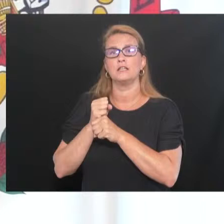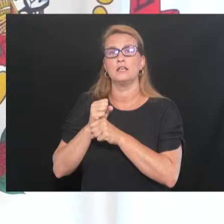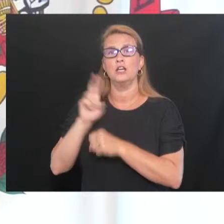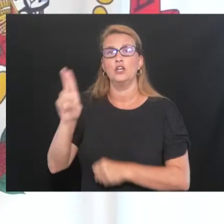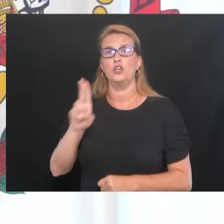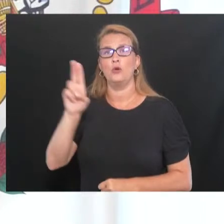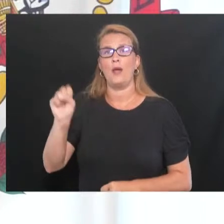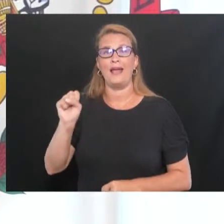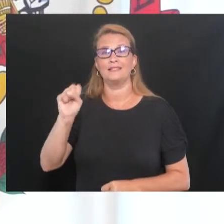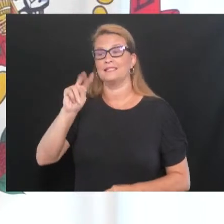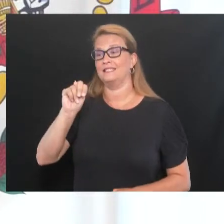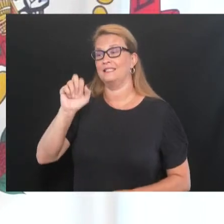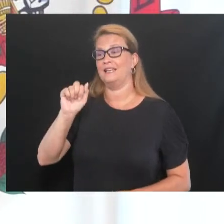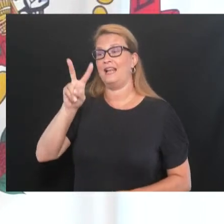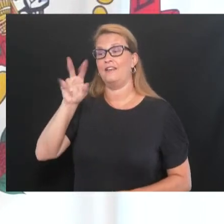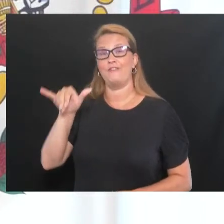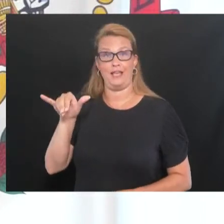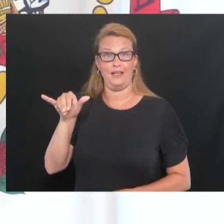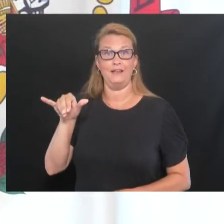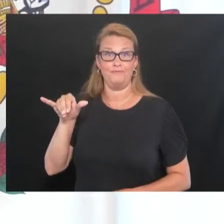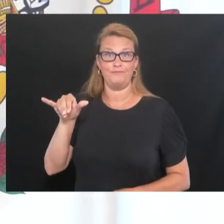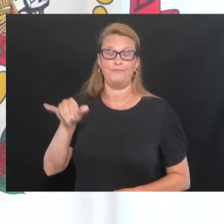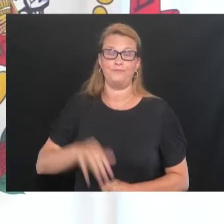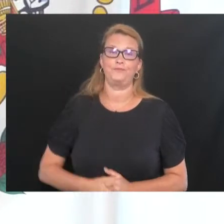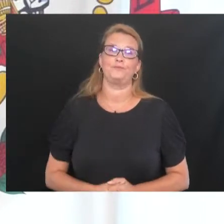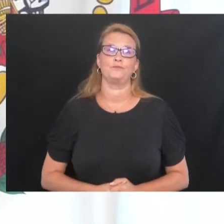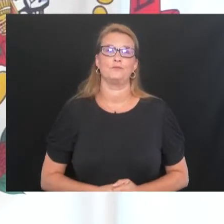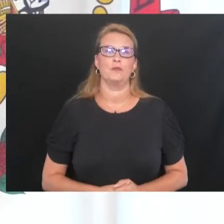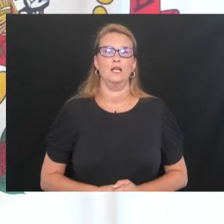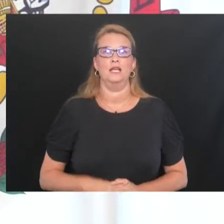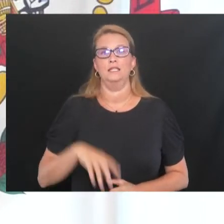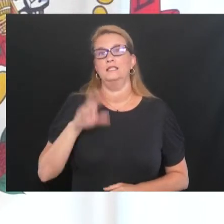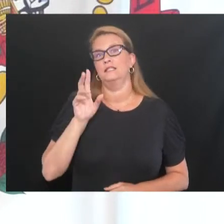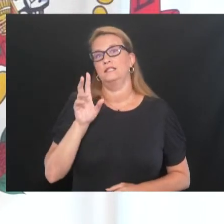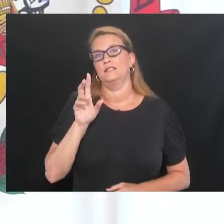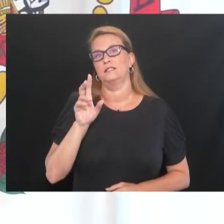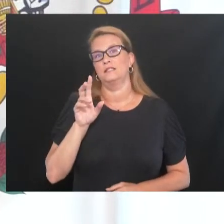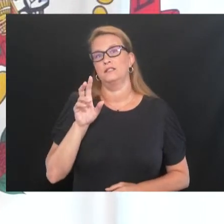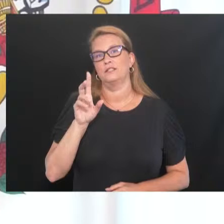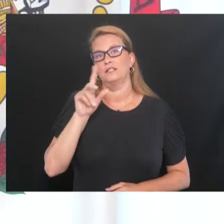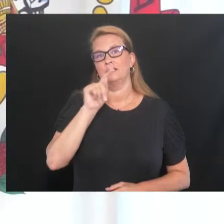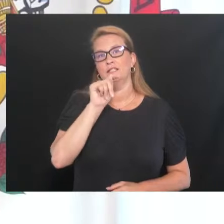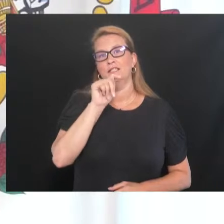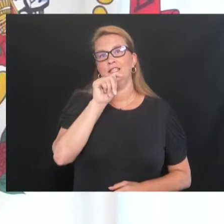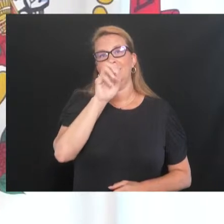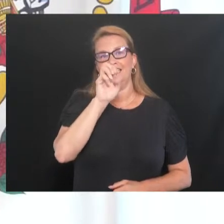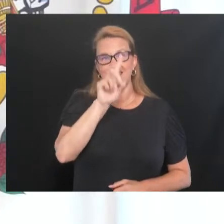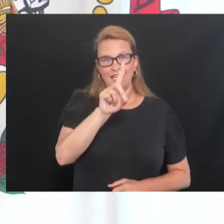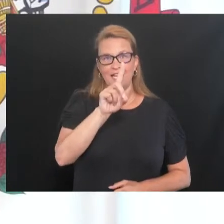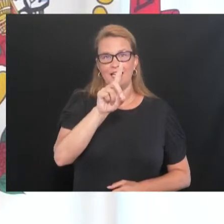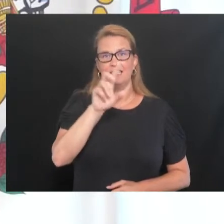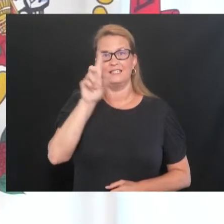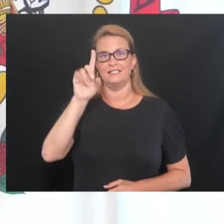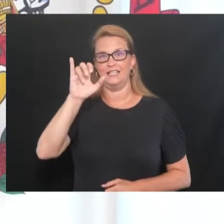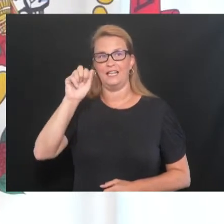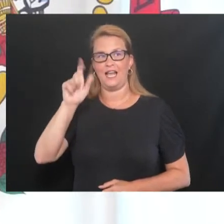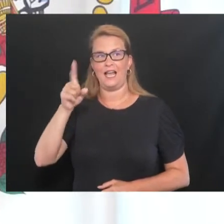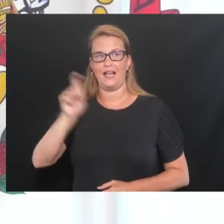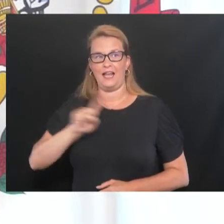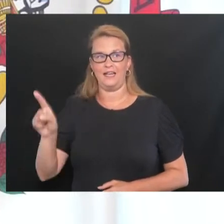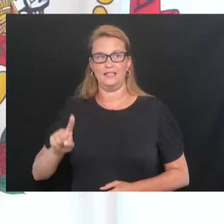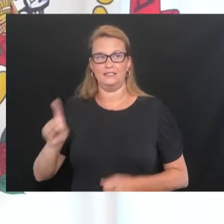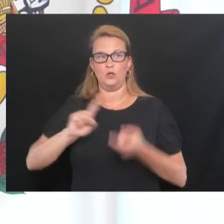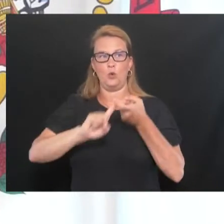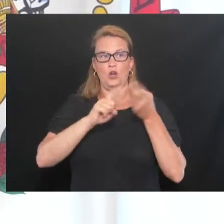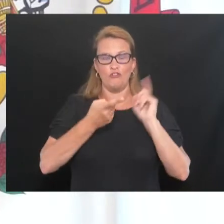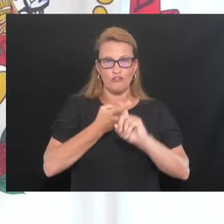States Navy. You know, I think Dennis and Ted Diaz were friends and knew one